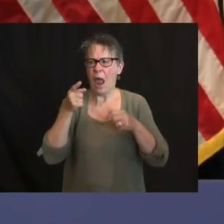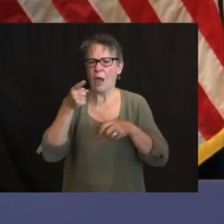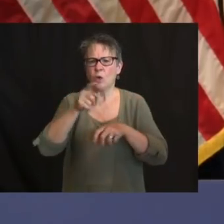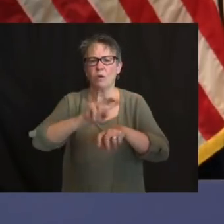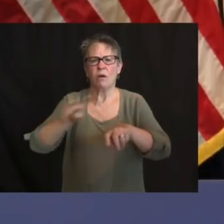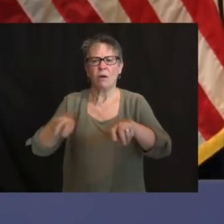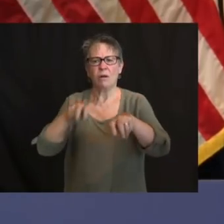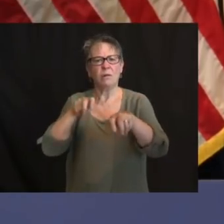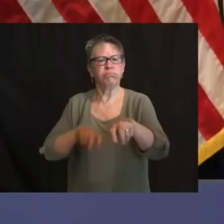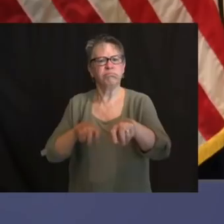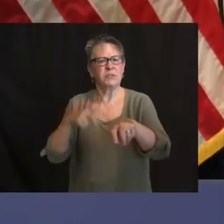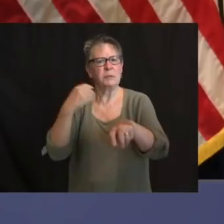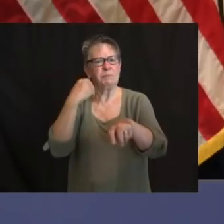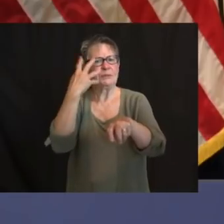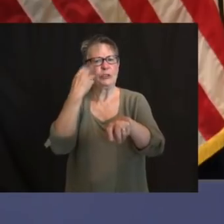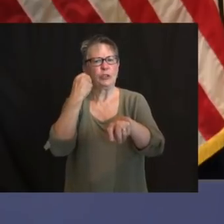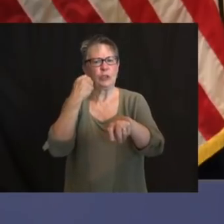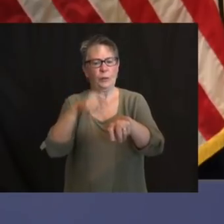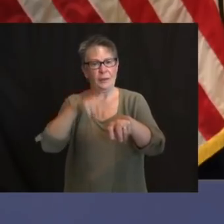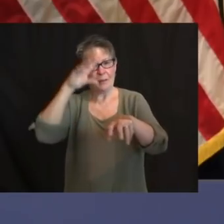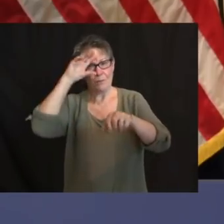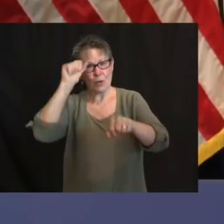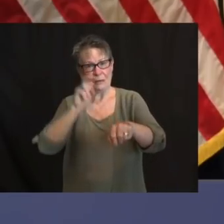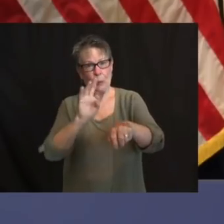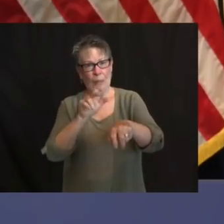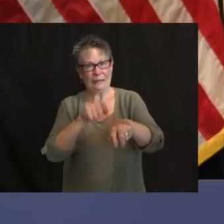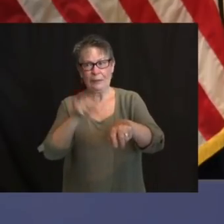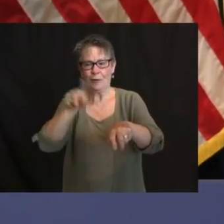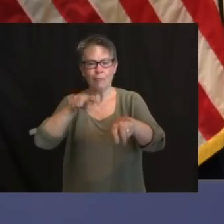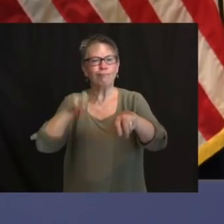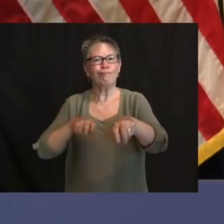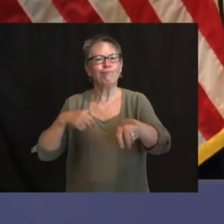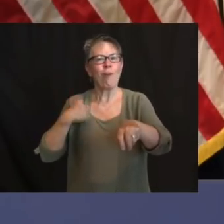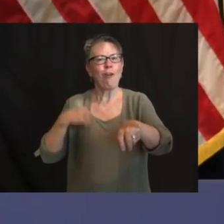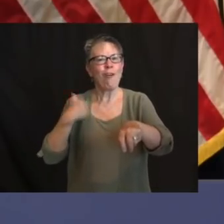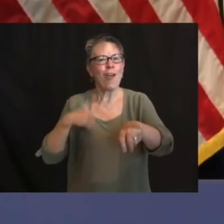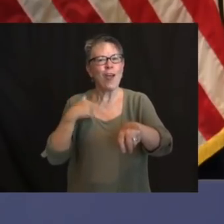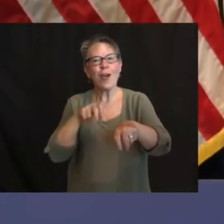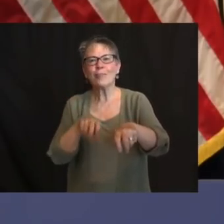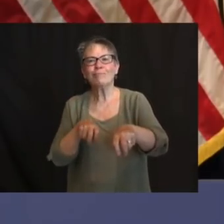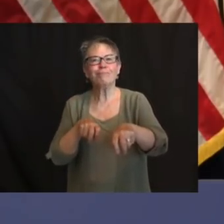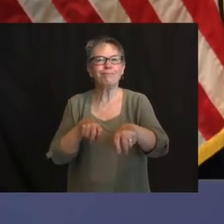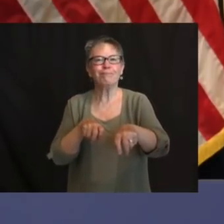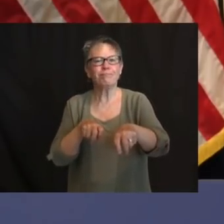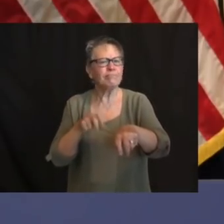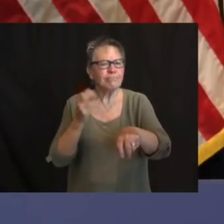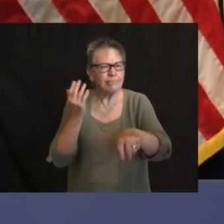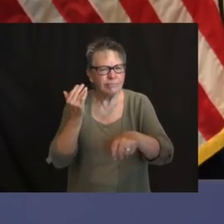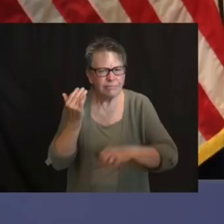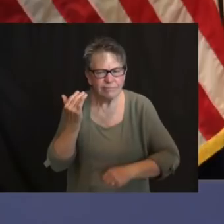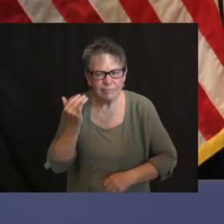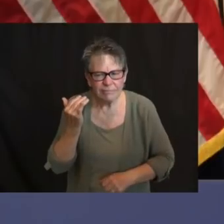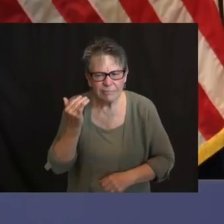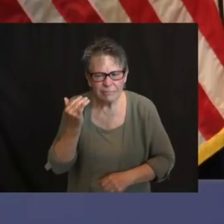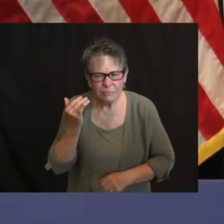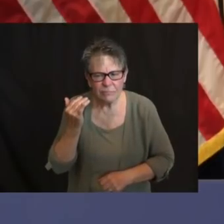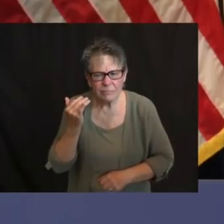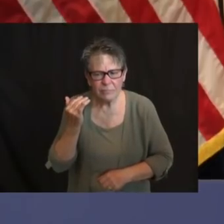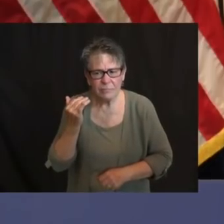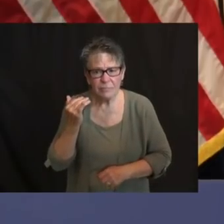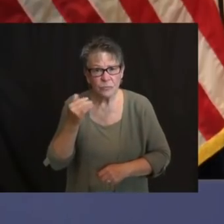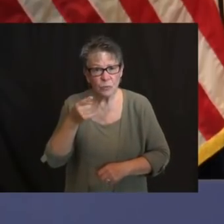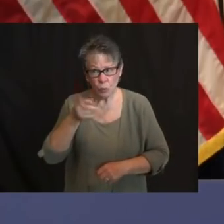that desk, and do you have any feelings on keeping that desk? I don't